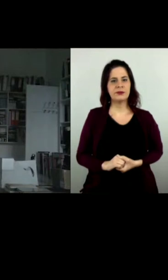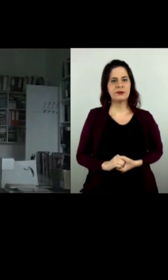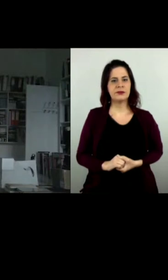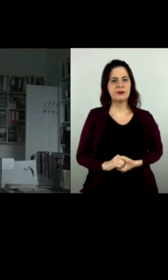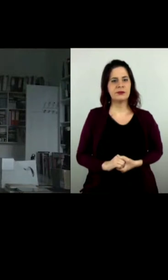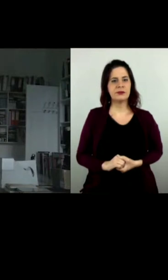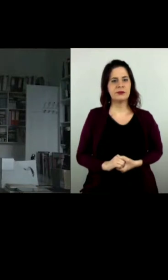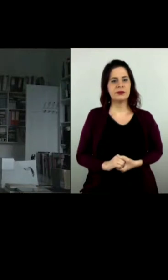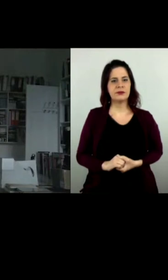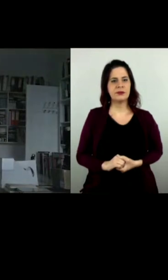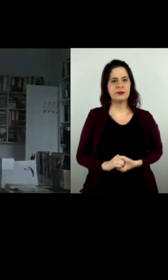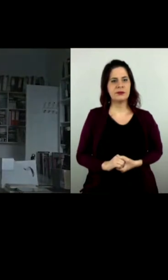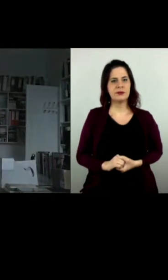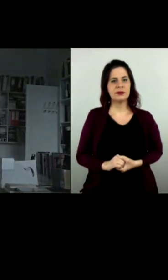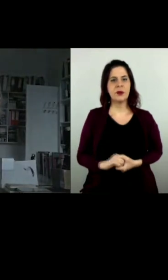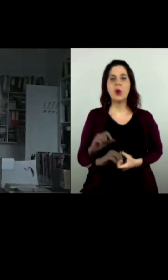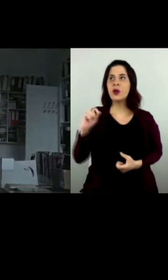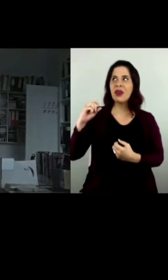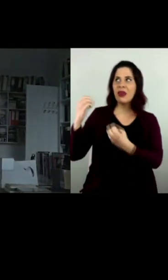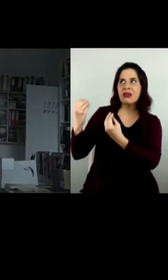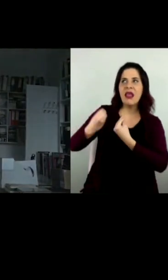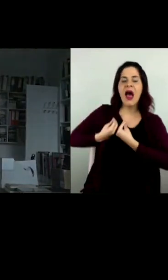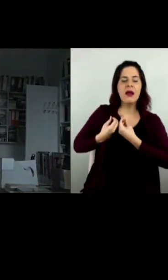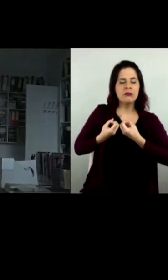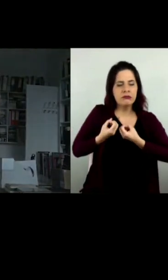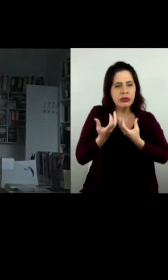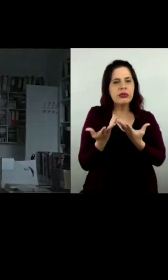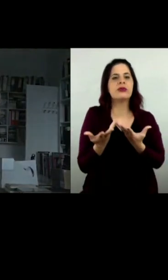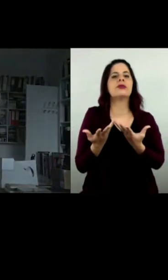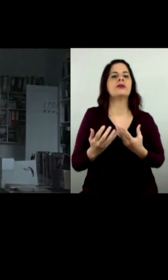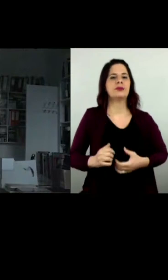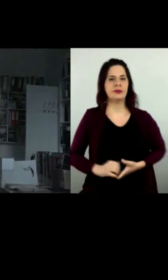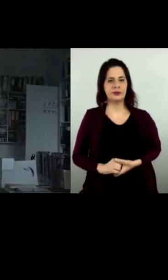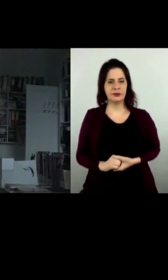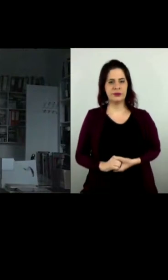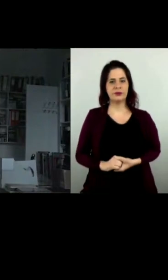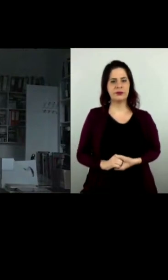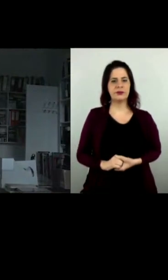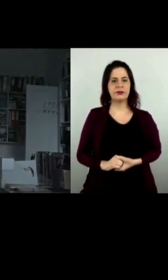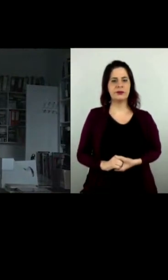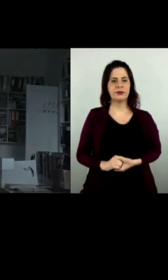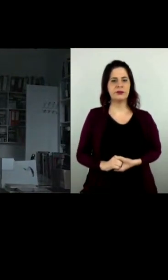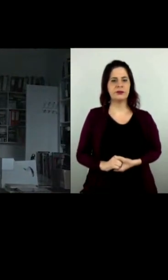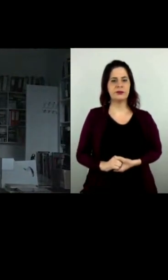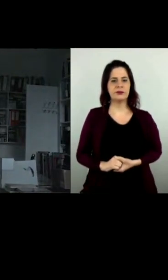now about a film that